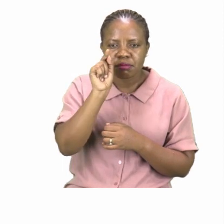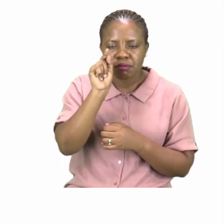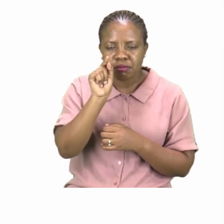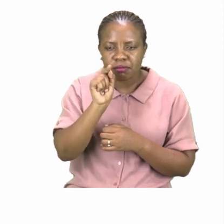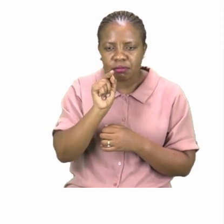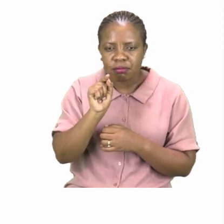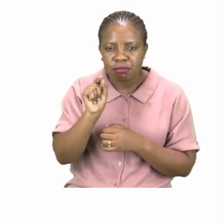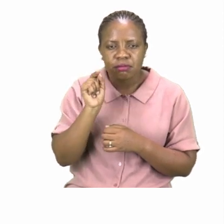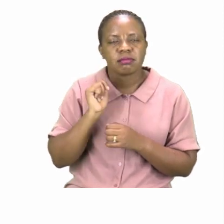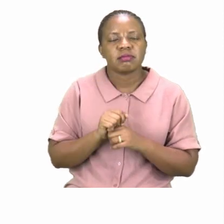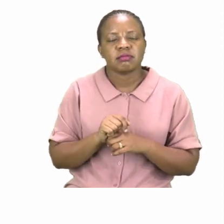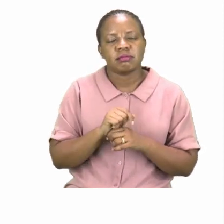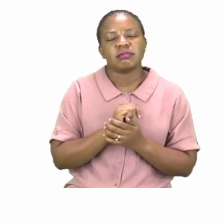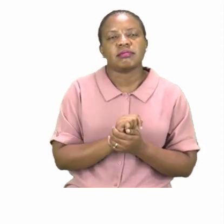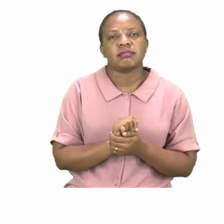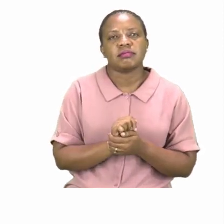trace.